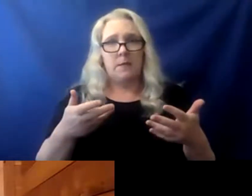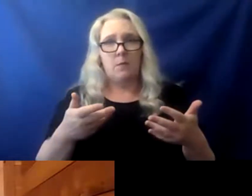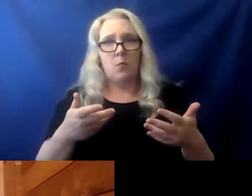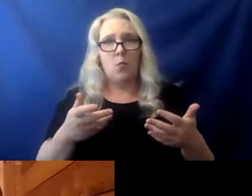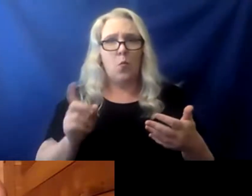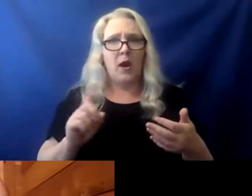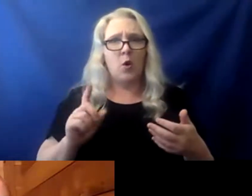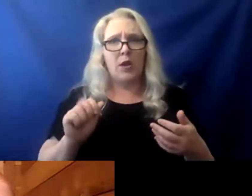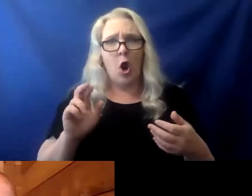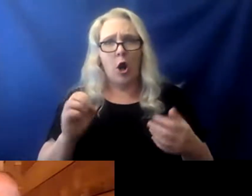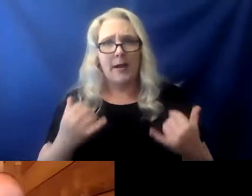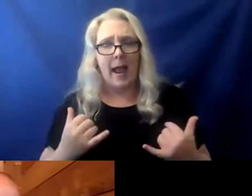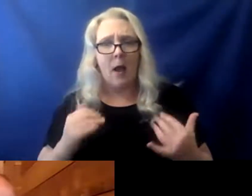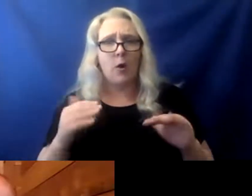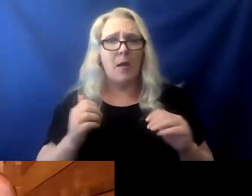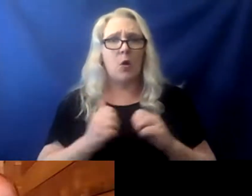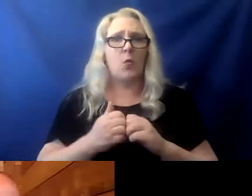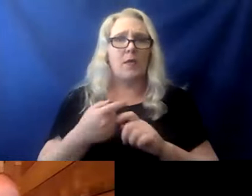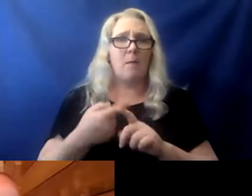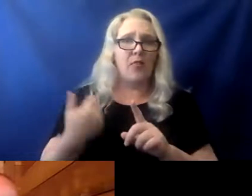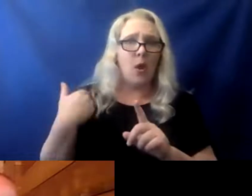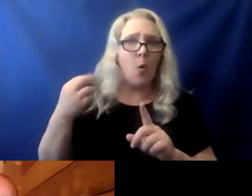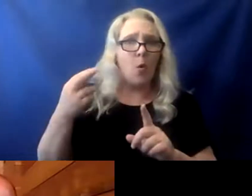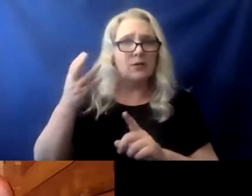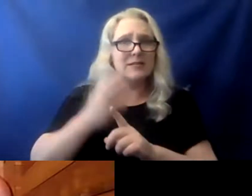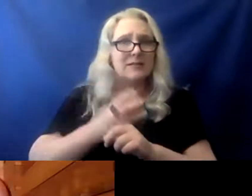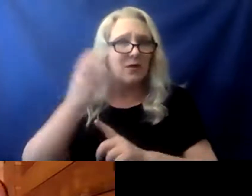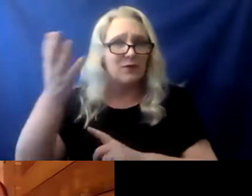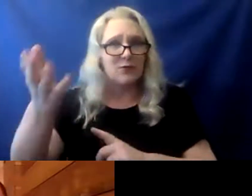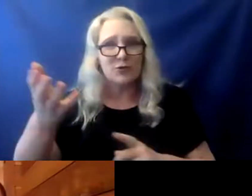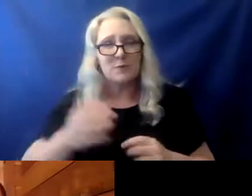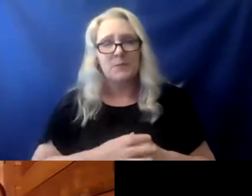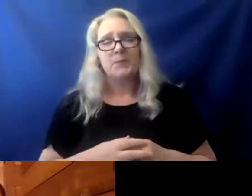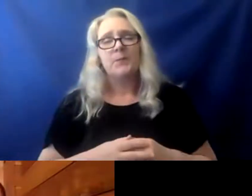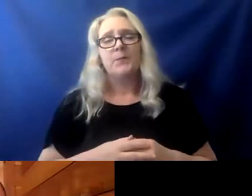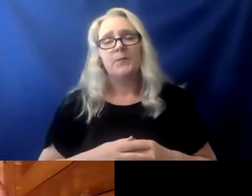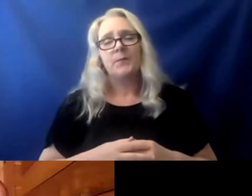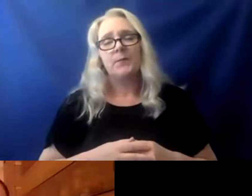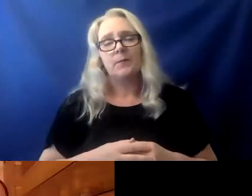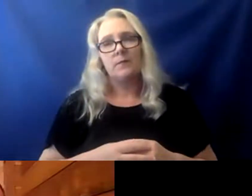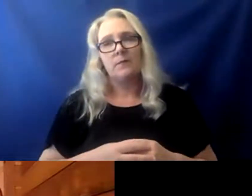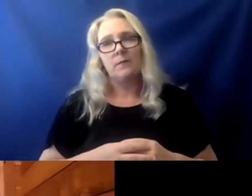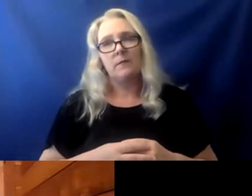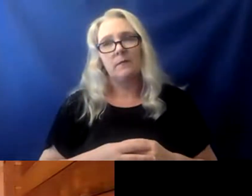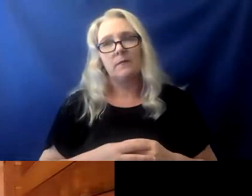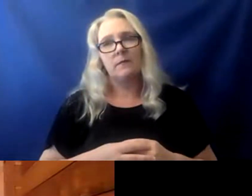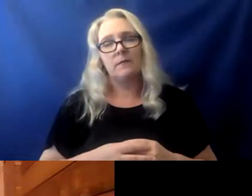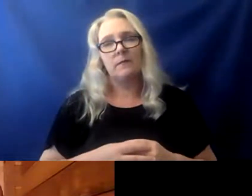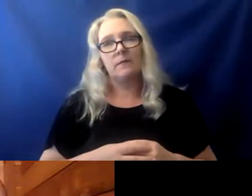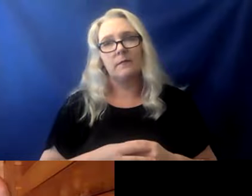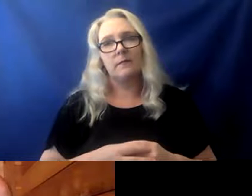or 6 months ago, so that we can do that. And then starting to look forward. And I would say, in addition to like issues of